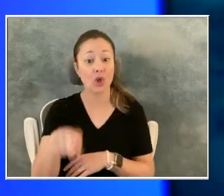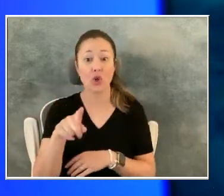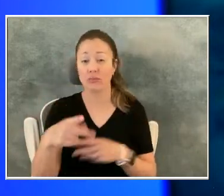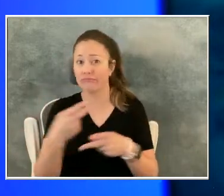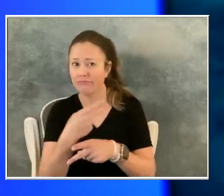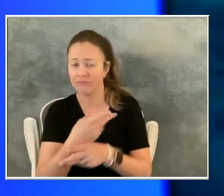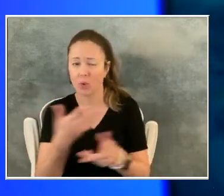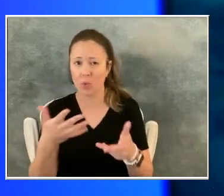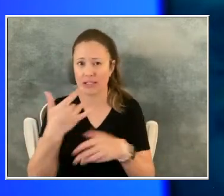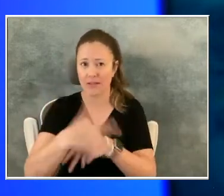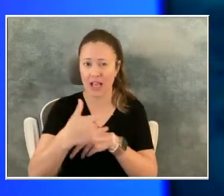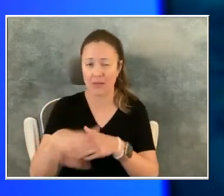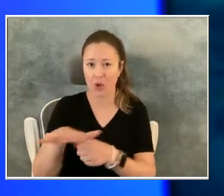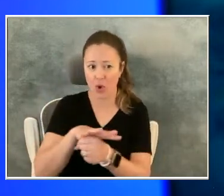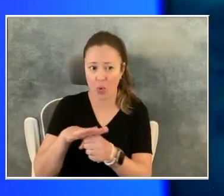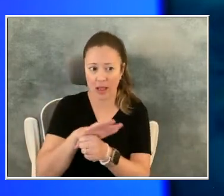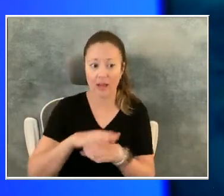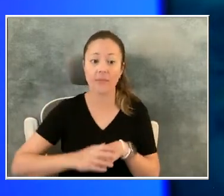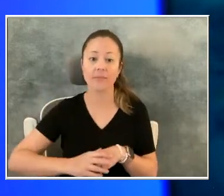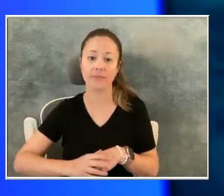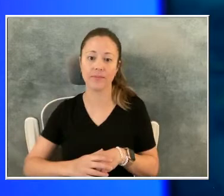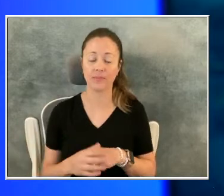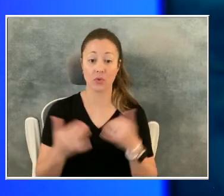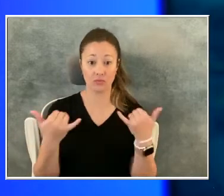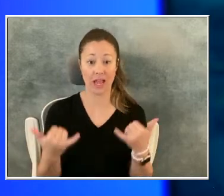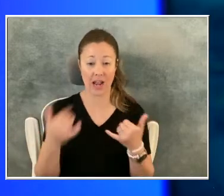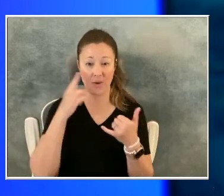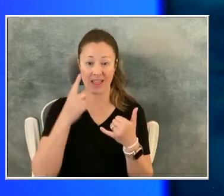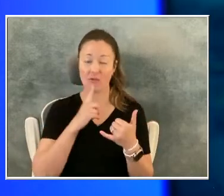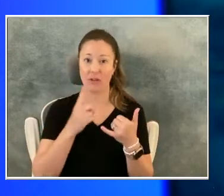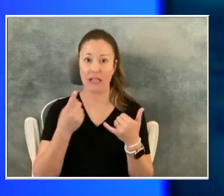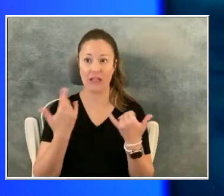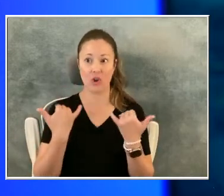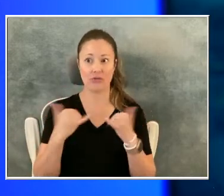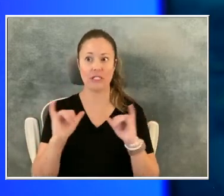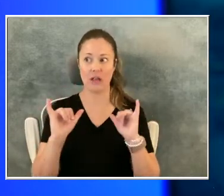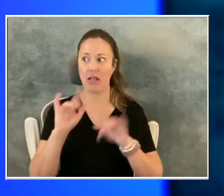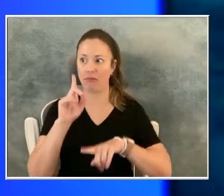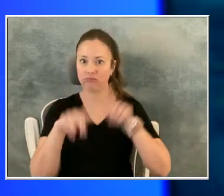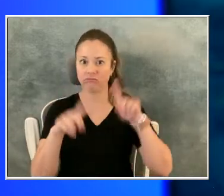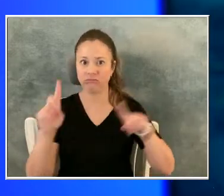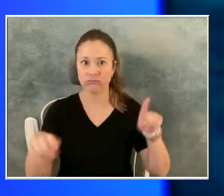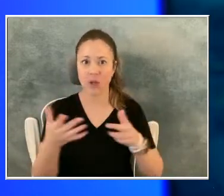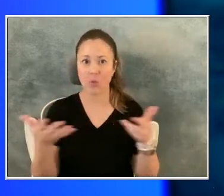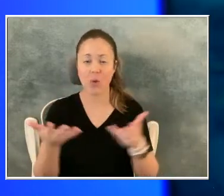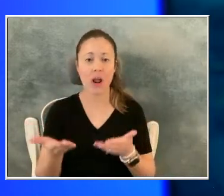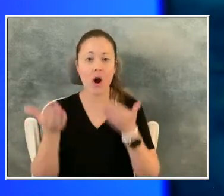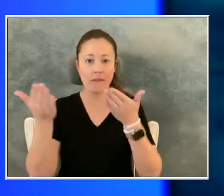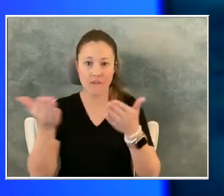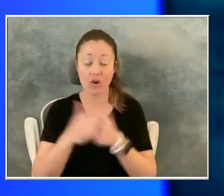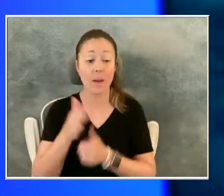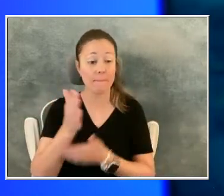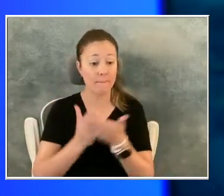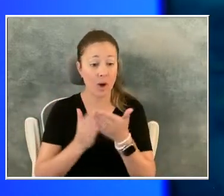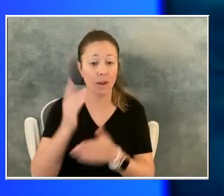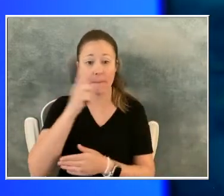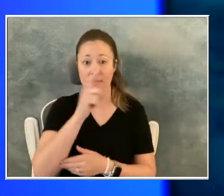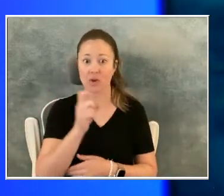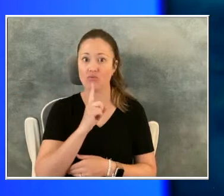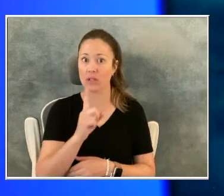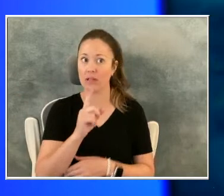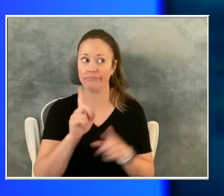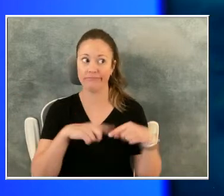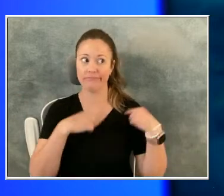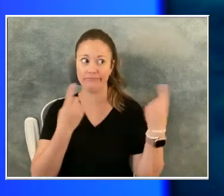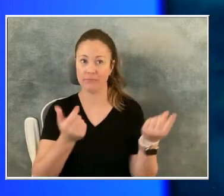locally. Right now, I think there's still quite a variability in what is offered. Part of that is because there hasn't been a national